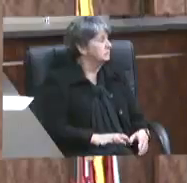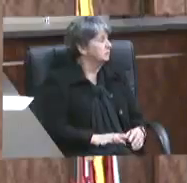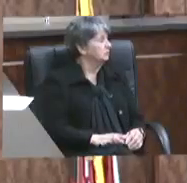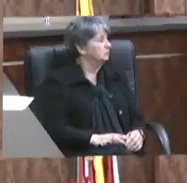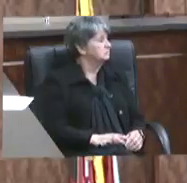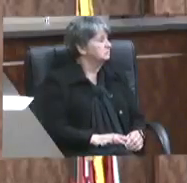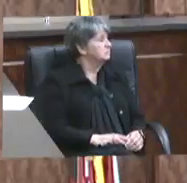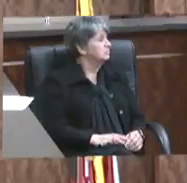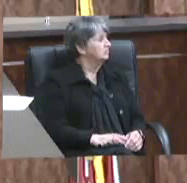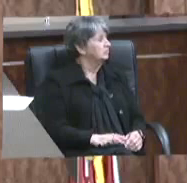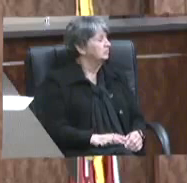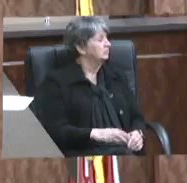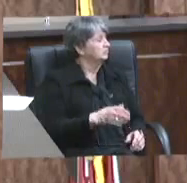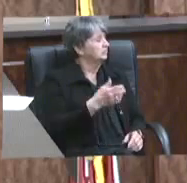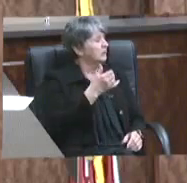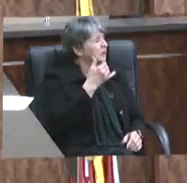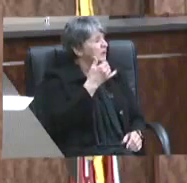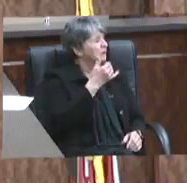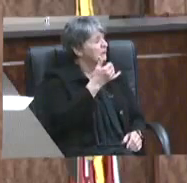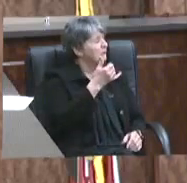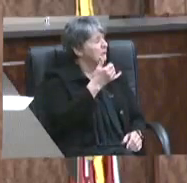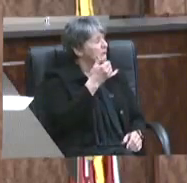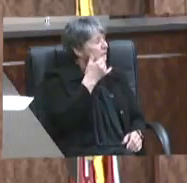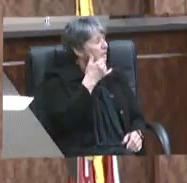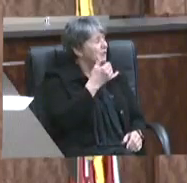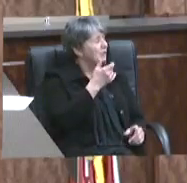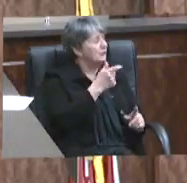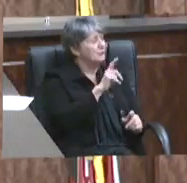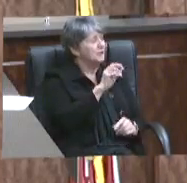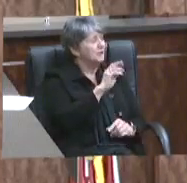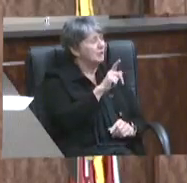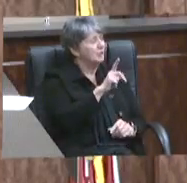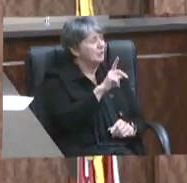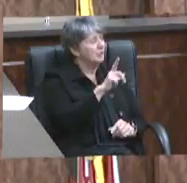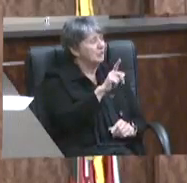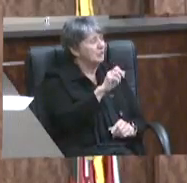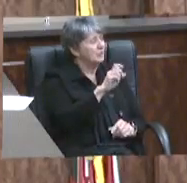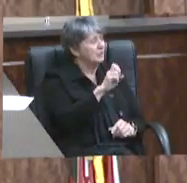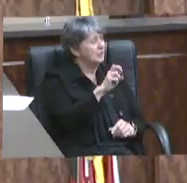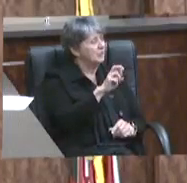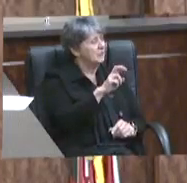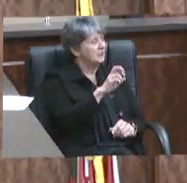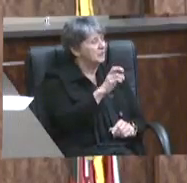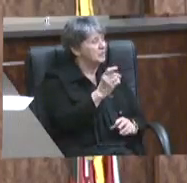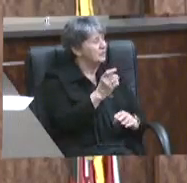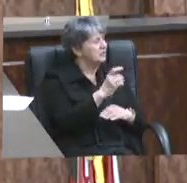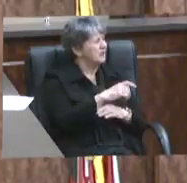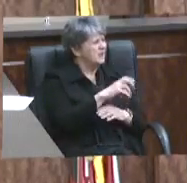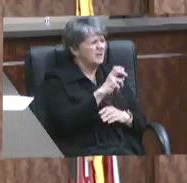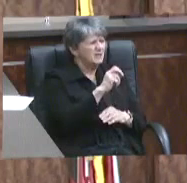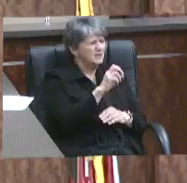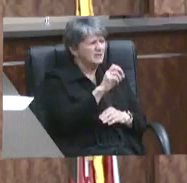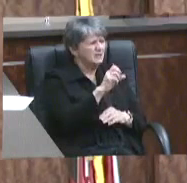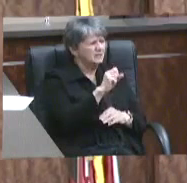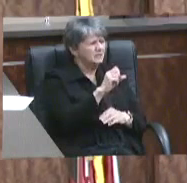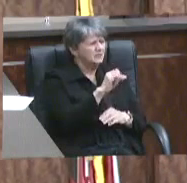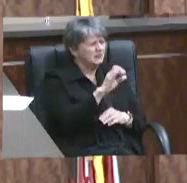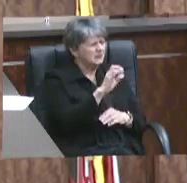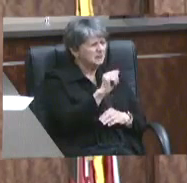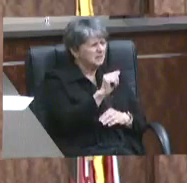A phone call from Laurel Leader today. But Jessica, is that her name? Okay.